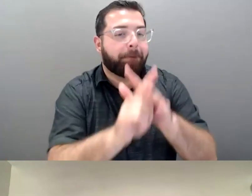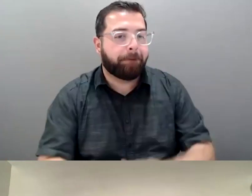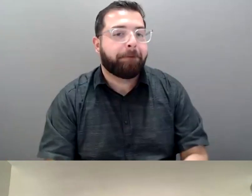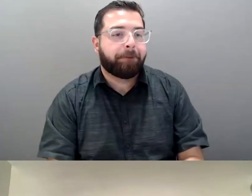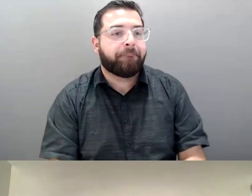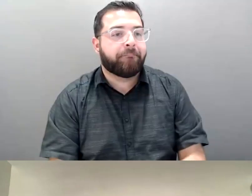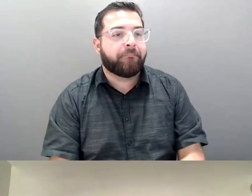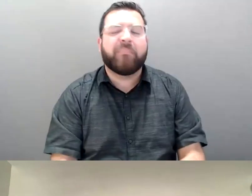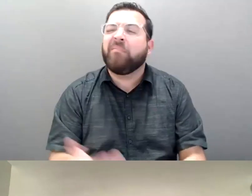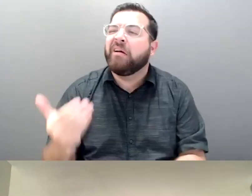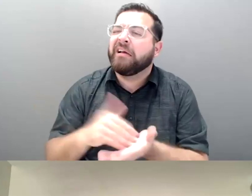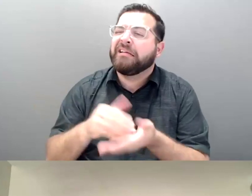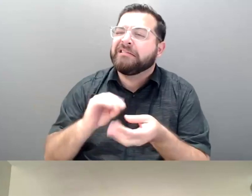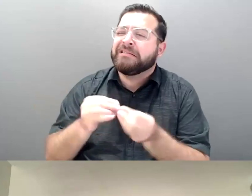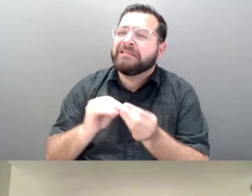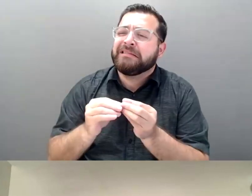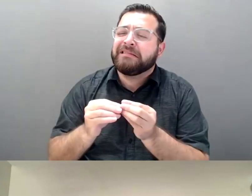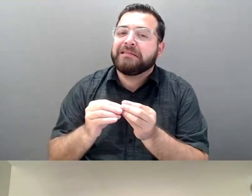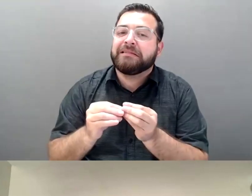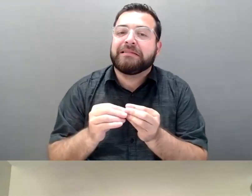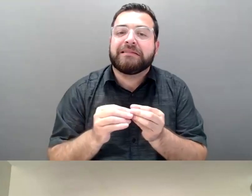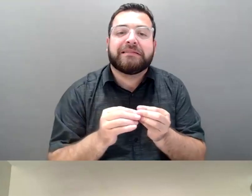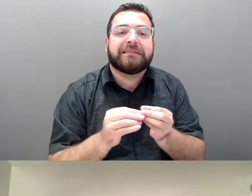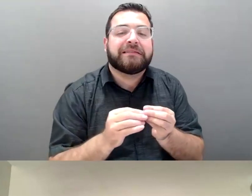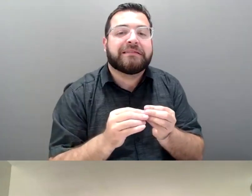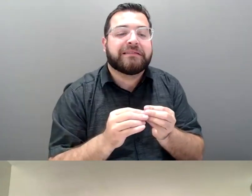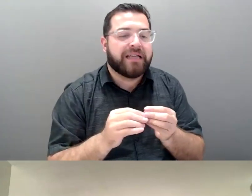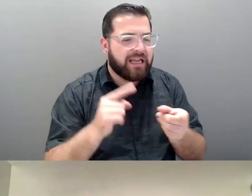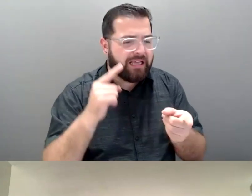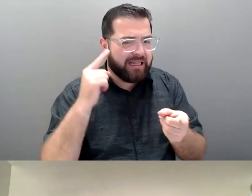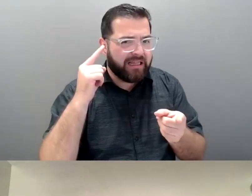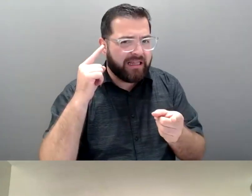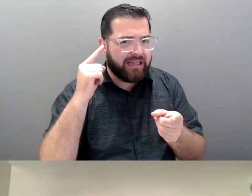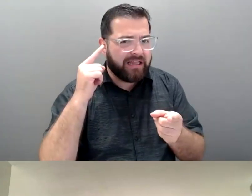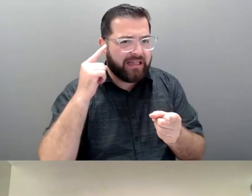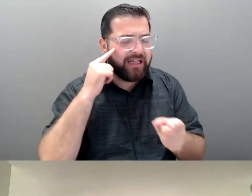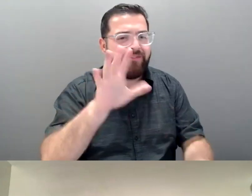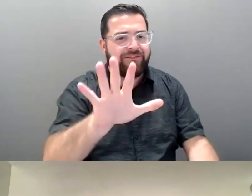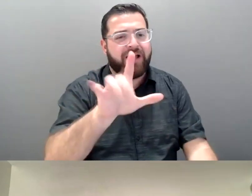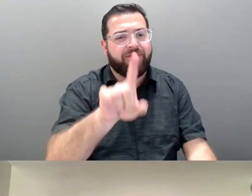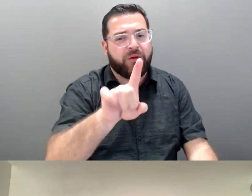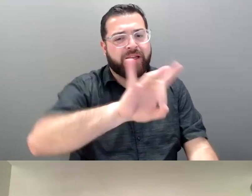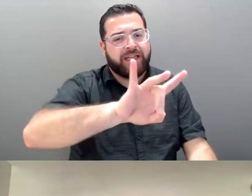What was the code again? It is, I think that it's